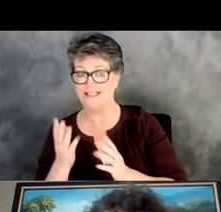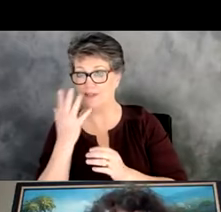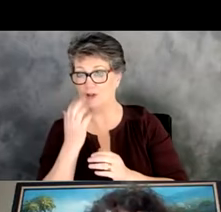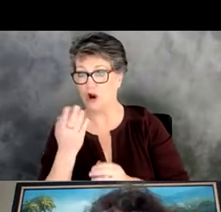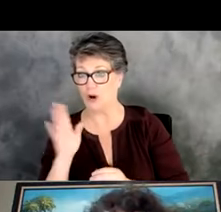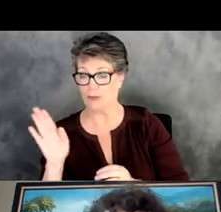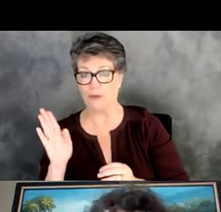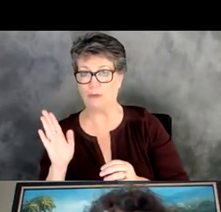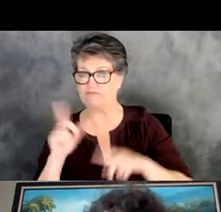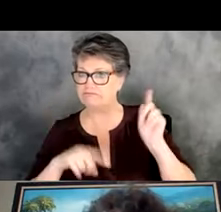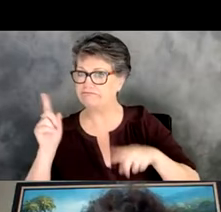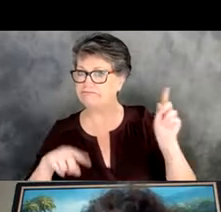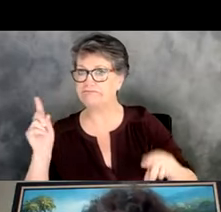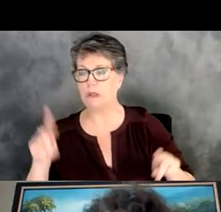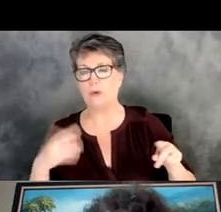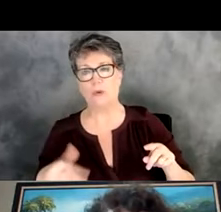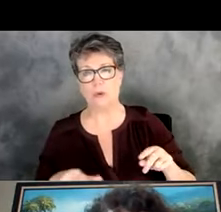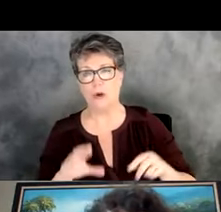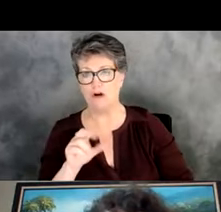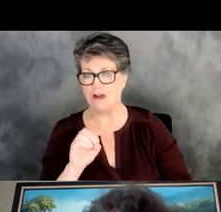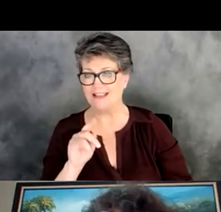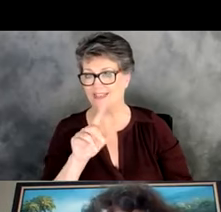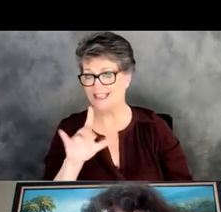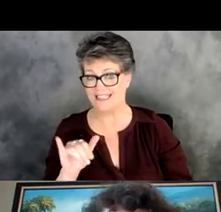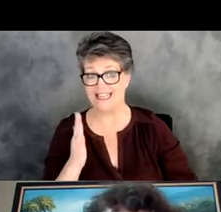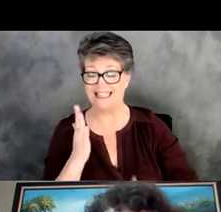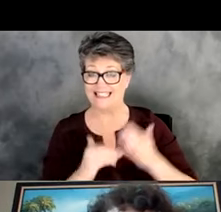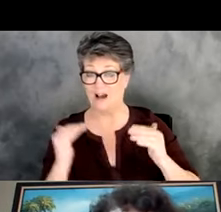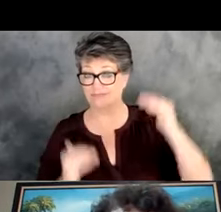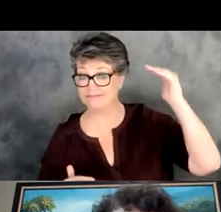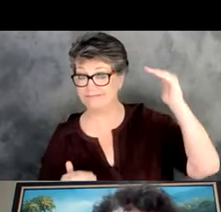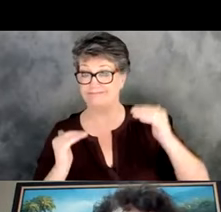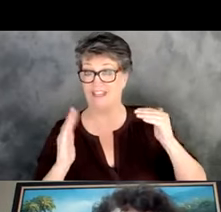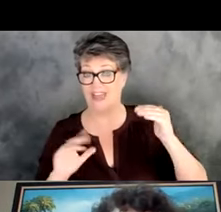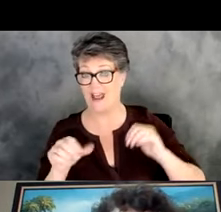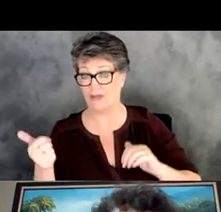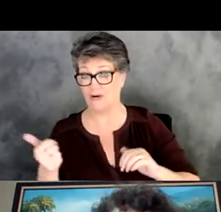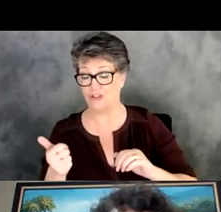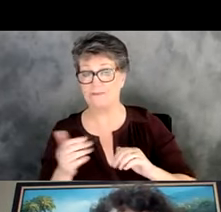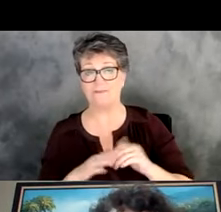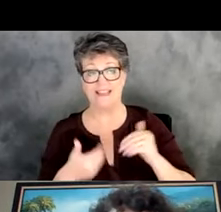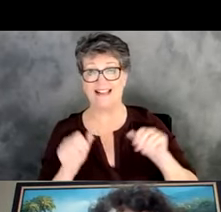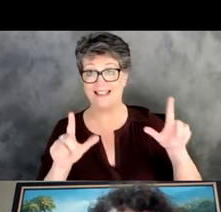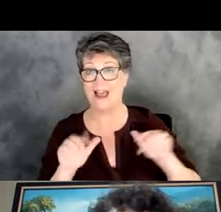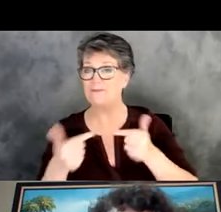disparities across all race ethnicities, some wider among some groups than others. And then go ahead to the next